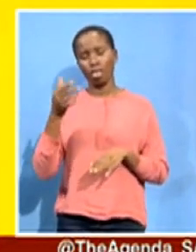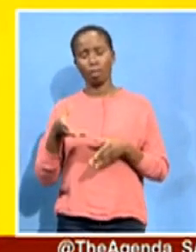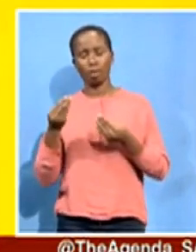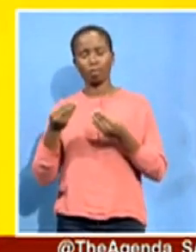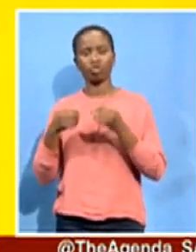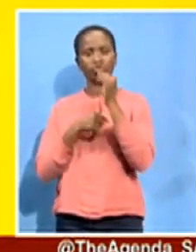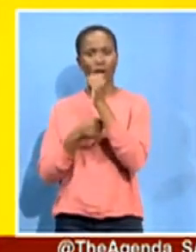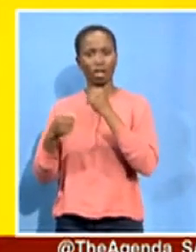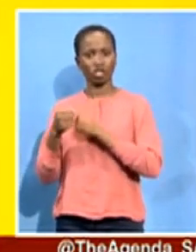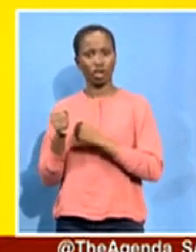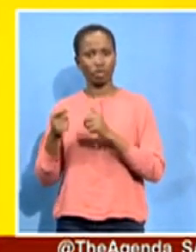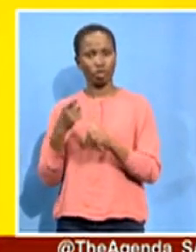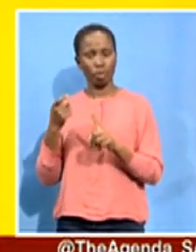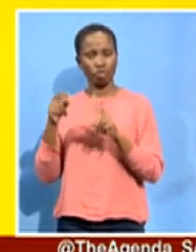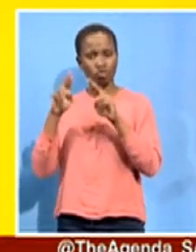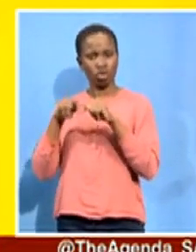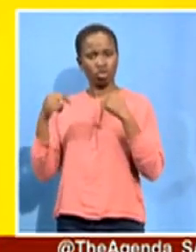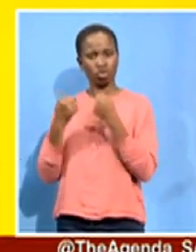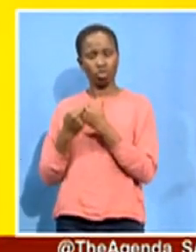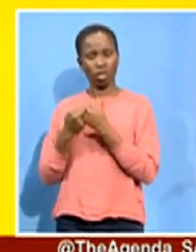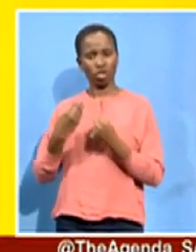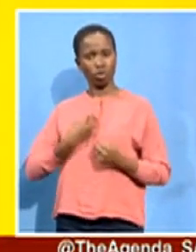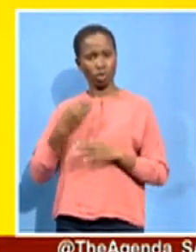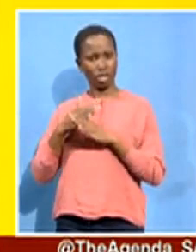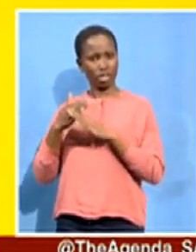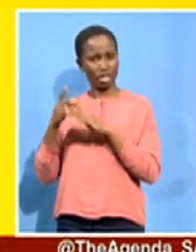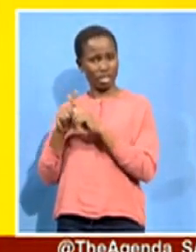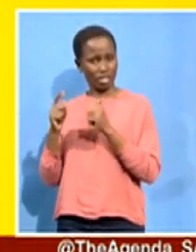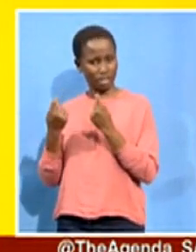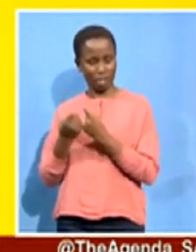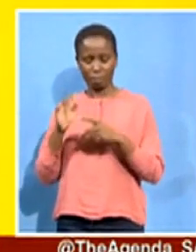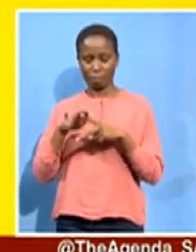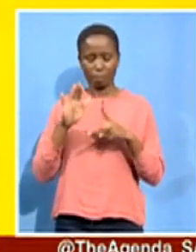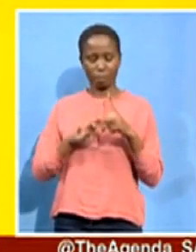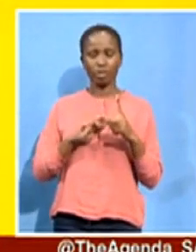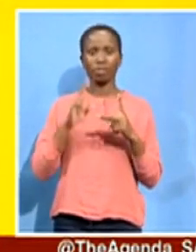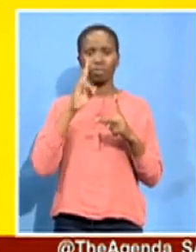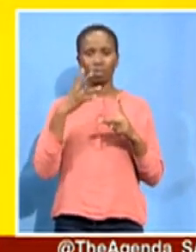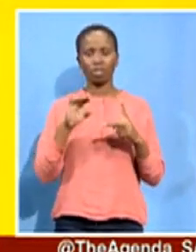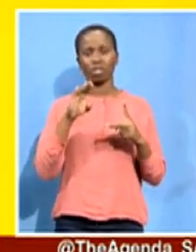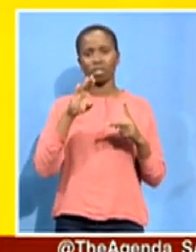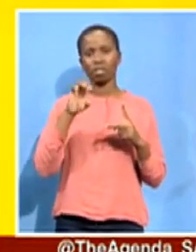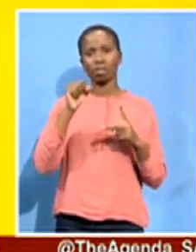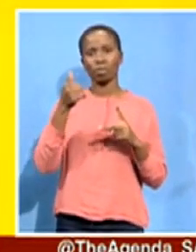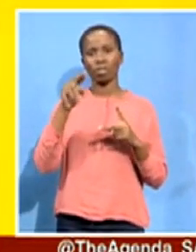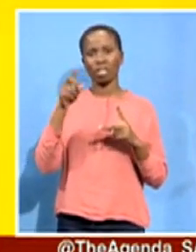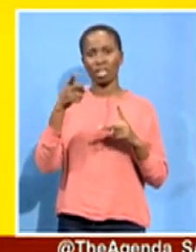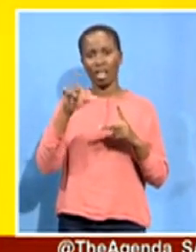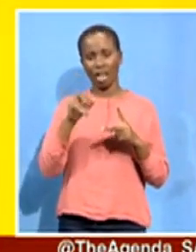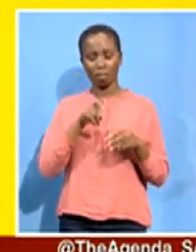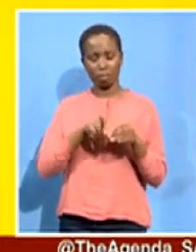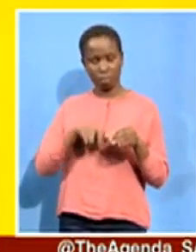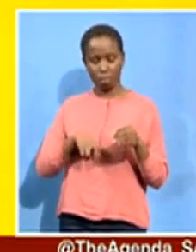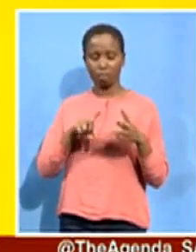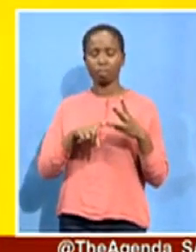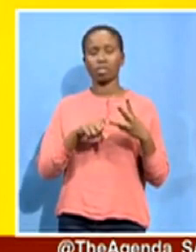Team. Of course, you also saw the likes of Sibongile Besani stepping down, and of course the NEC not accepting his resignation.